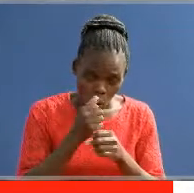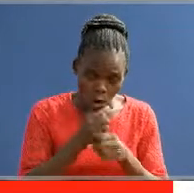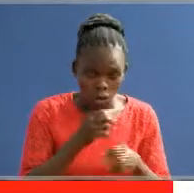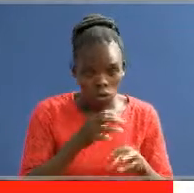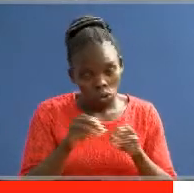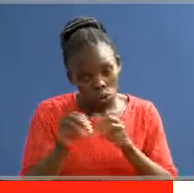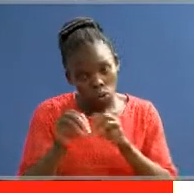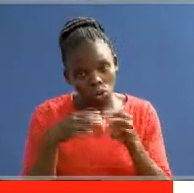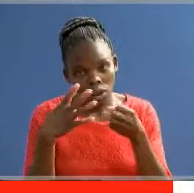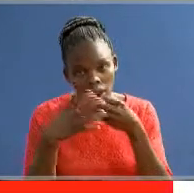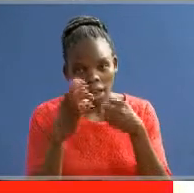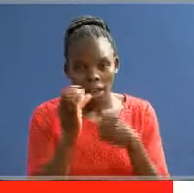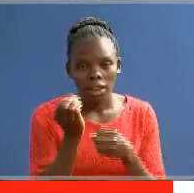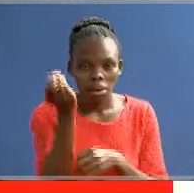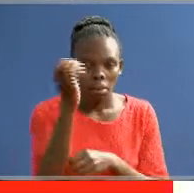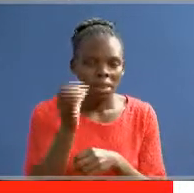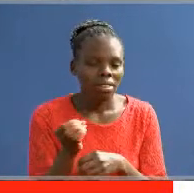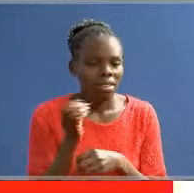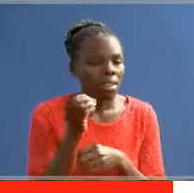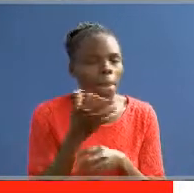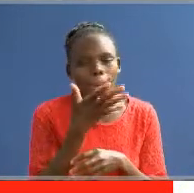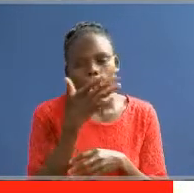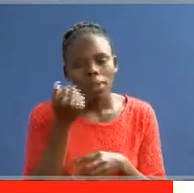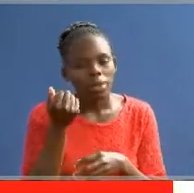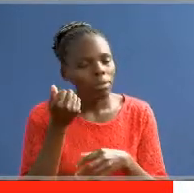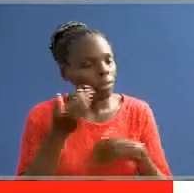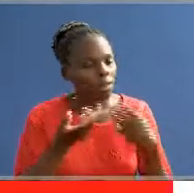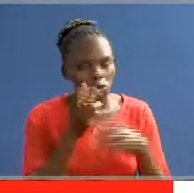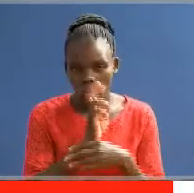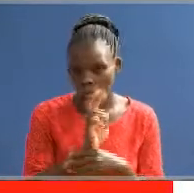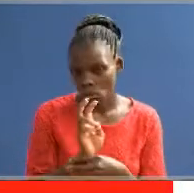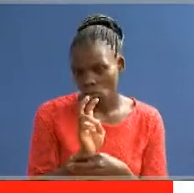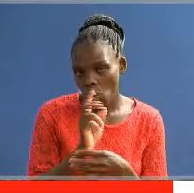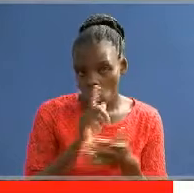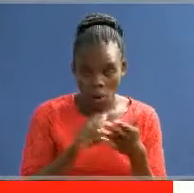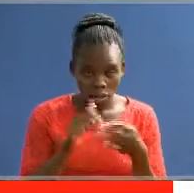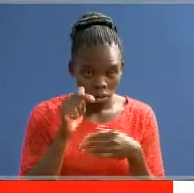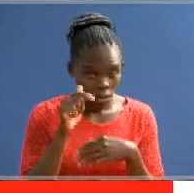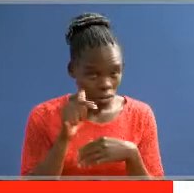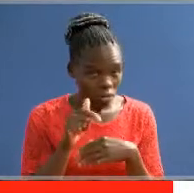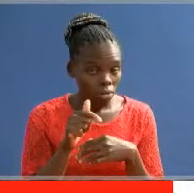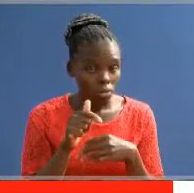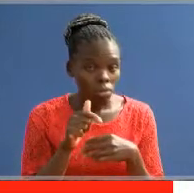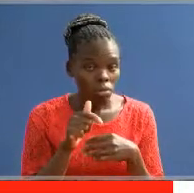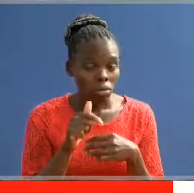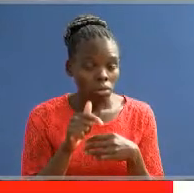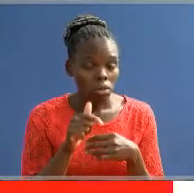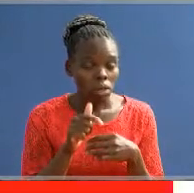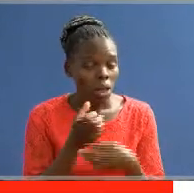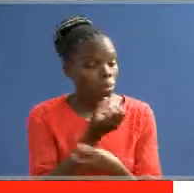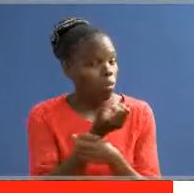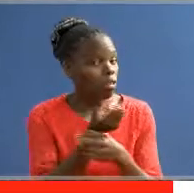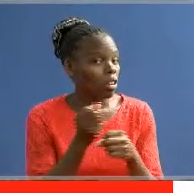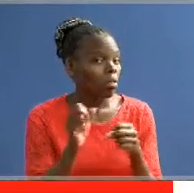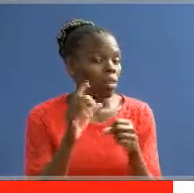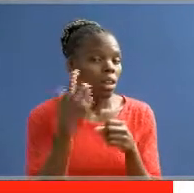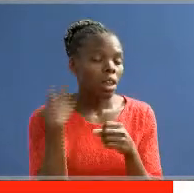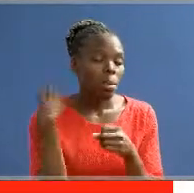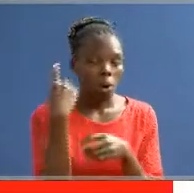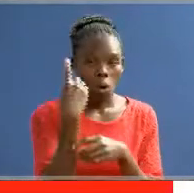control 90% of the cancer, it would be in the best interest to look at what data do we have available in terms of safety. That's number